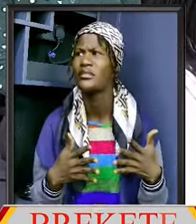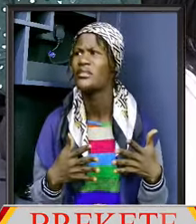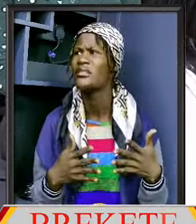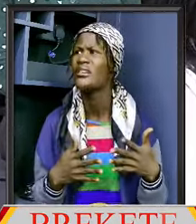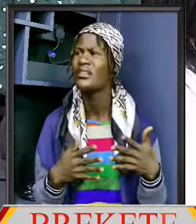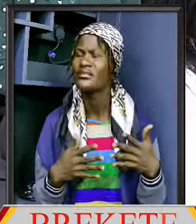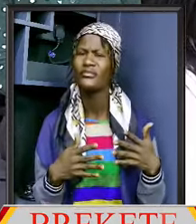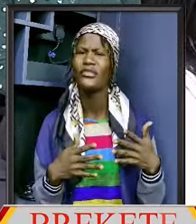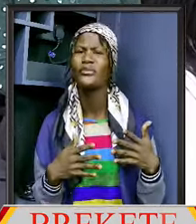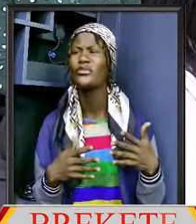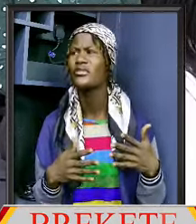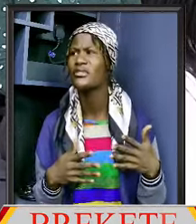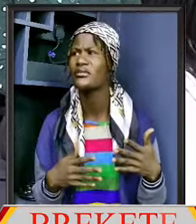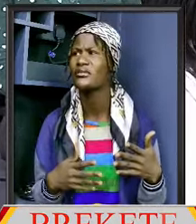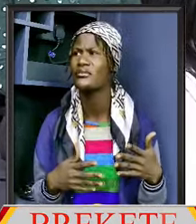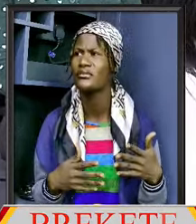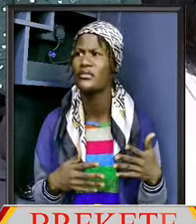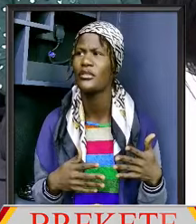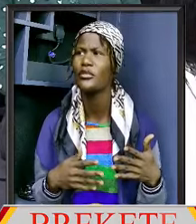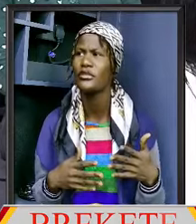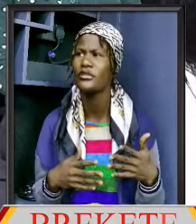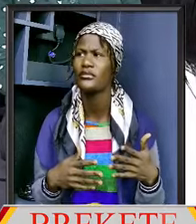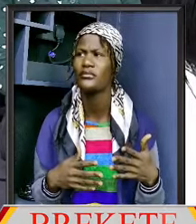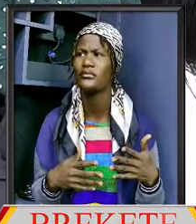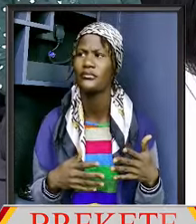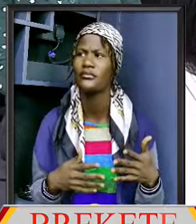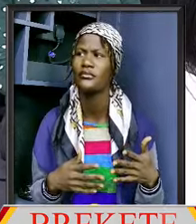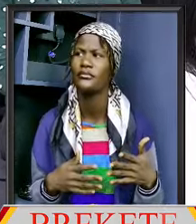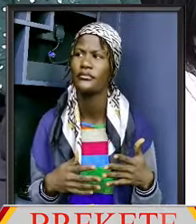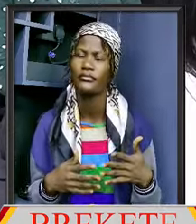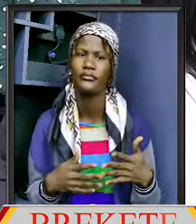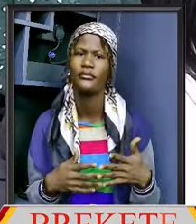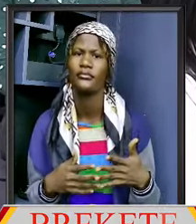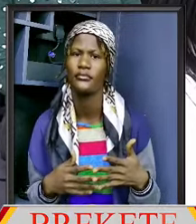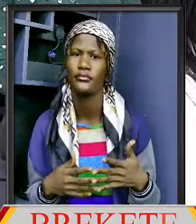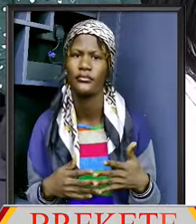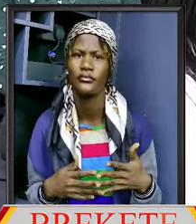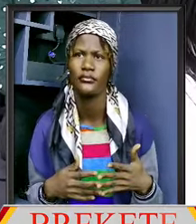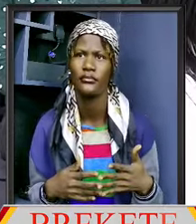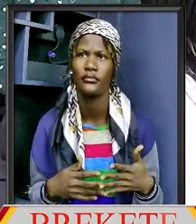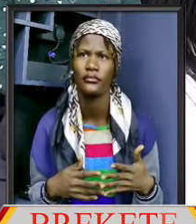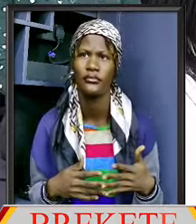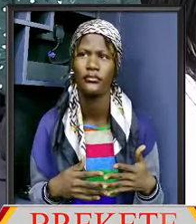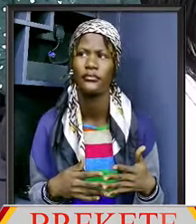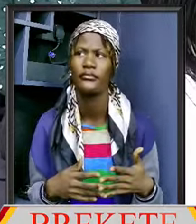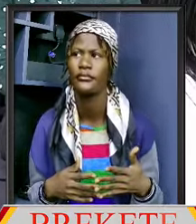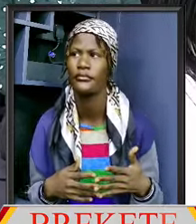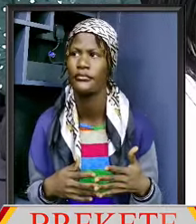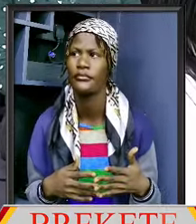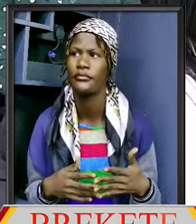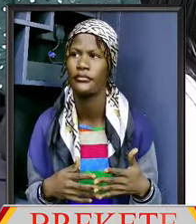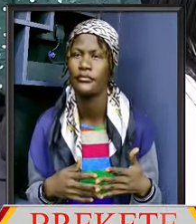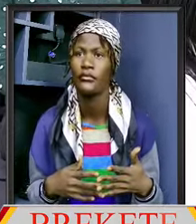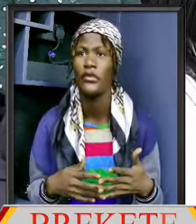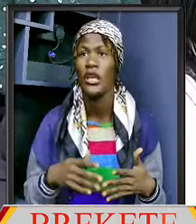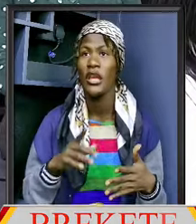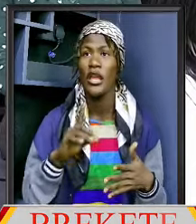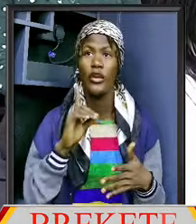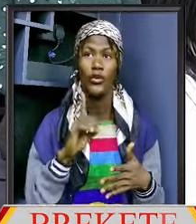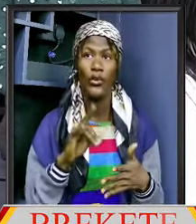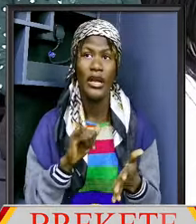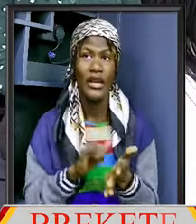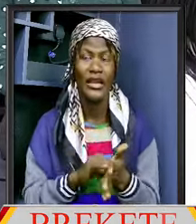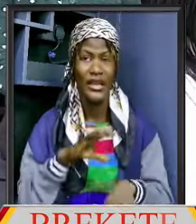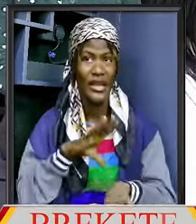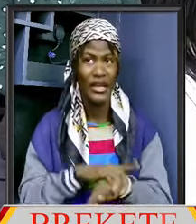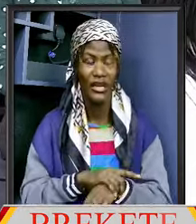For Pamela them job, quack they there. For this so lawyers work, quacks they get one law. Where they catch